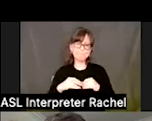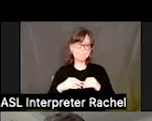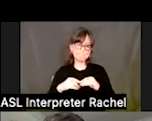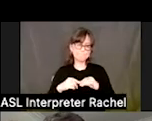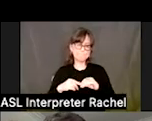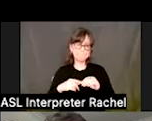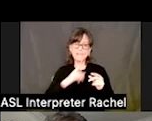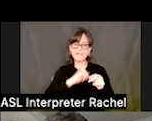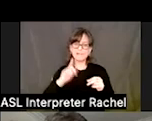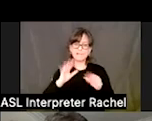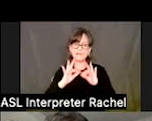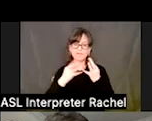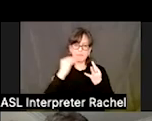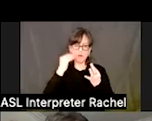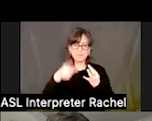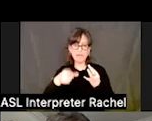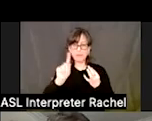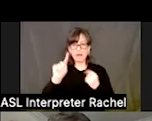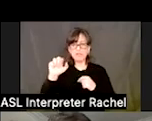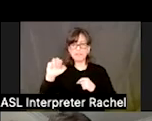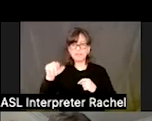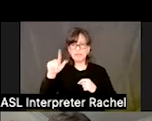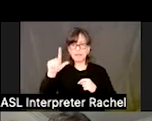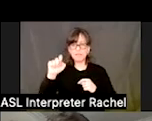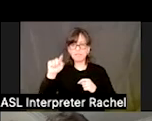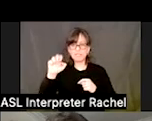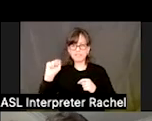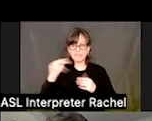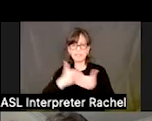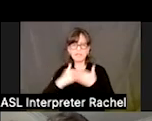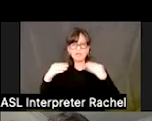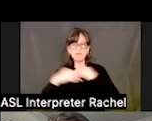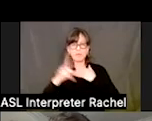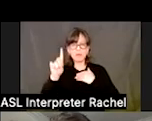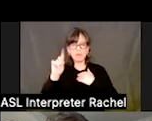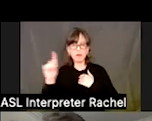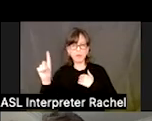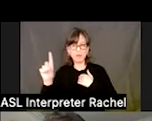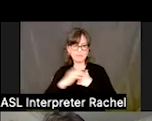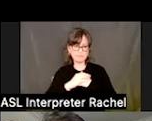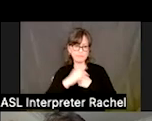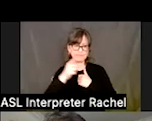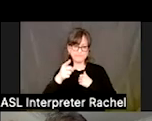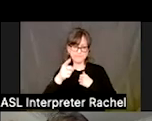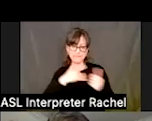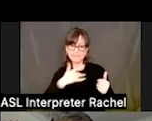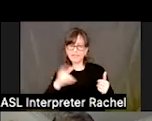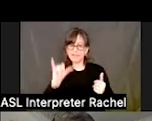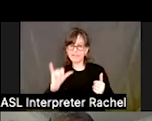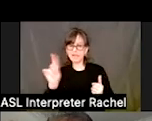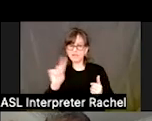Single family home. So this is in Templeton, a little bit west of the 101. Next slide, please. And typically this is where they